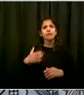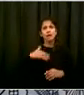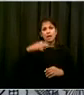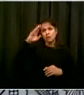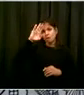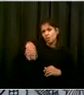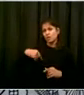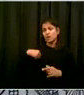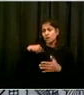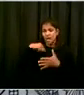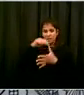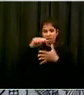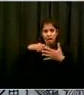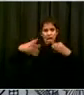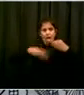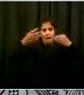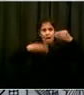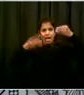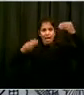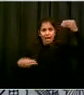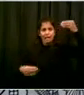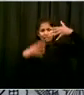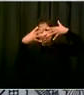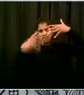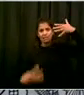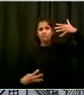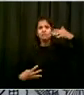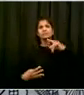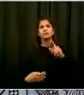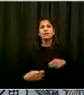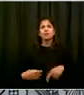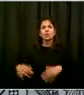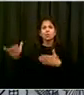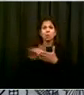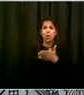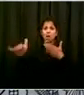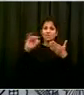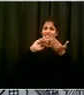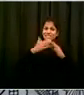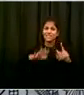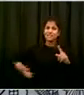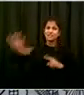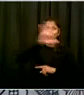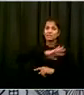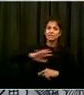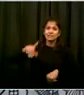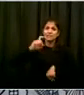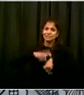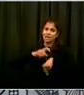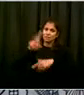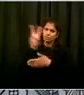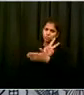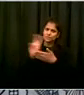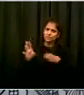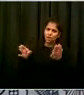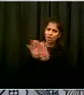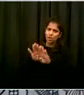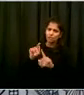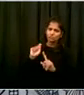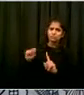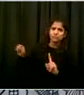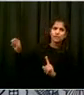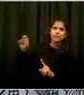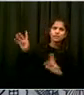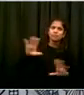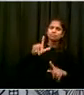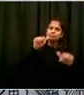time now in certain parts of the city. We're all going to work together to overcome that challenge. We are not going to let it overtake New York City. We still